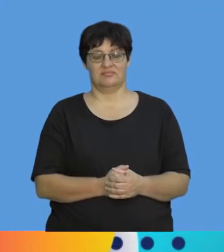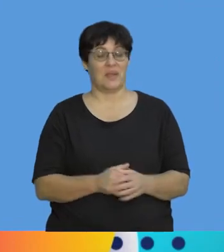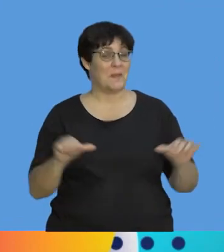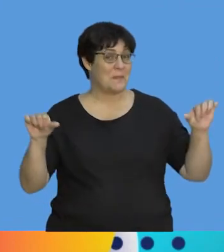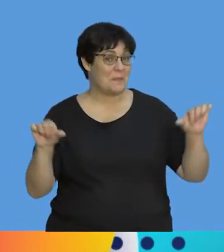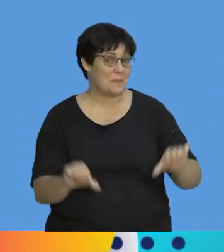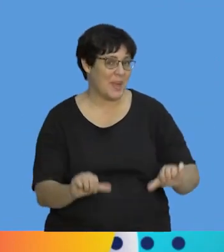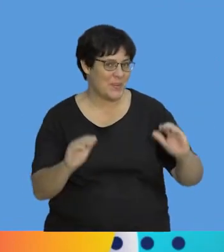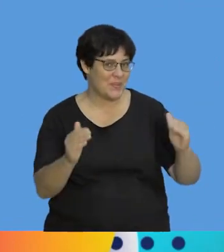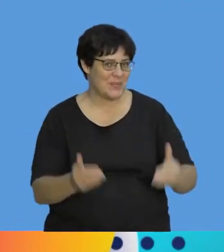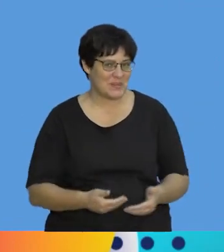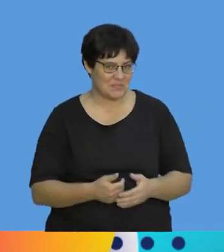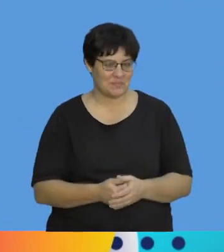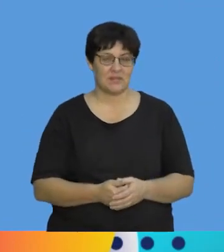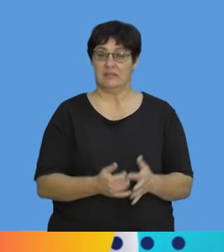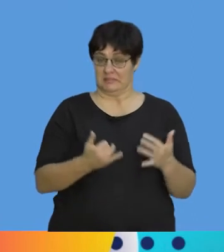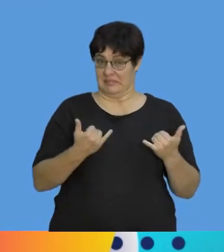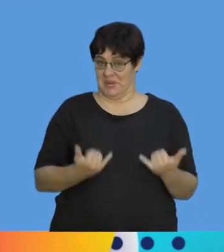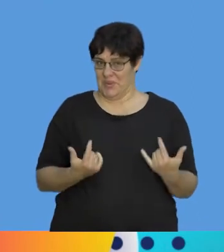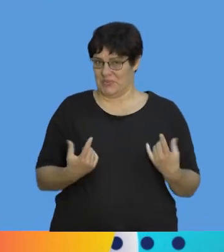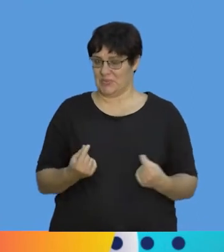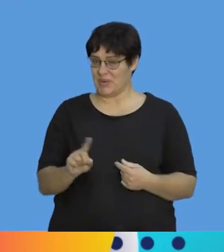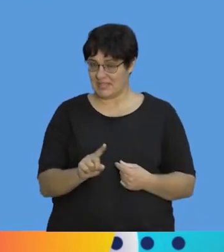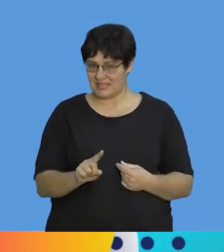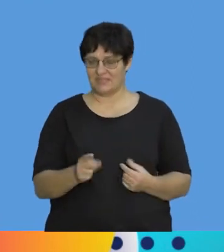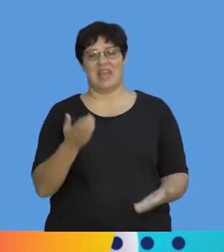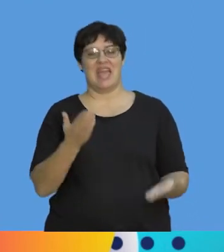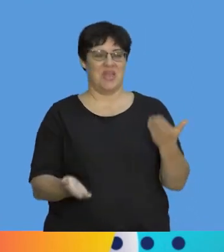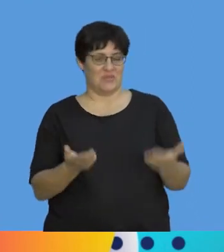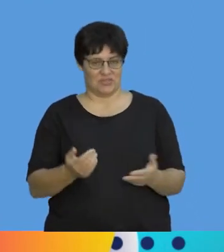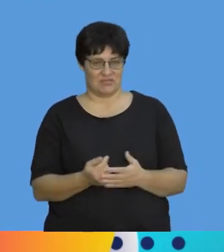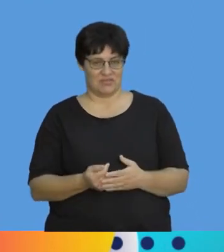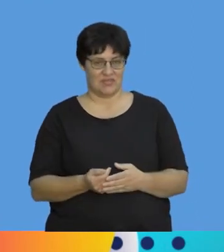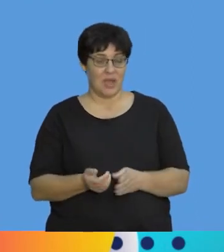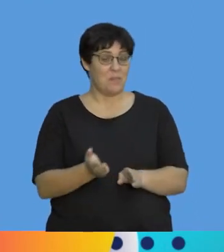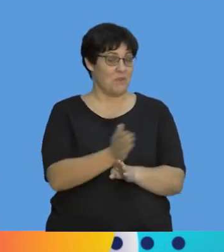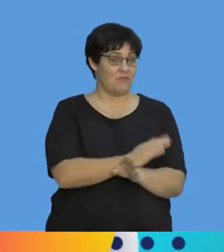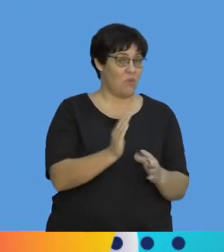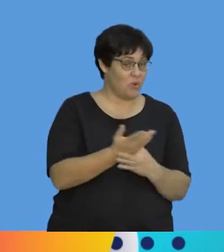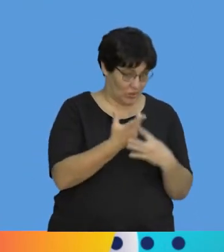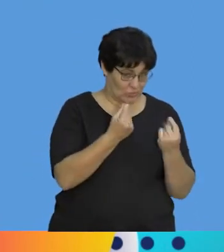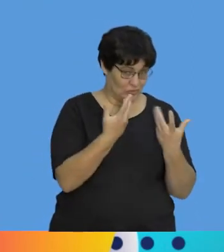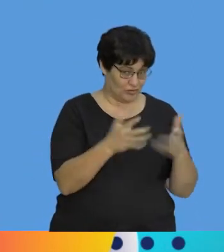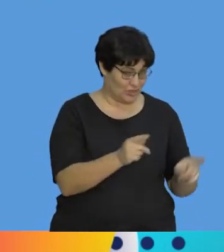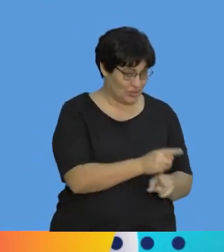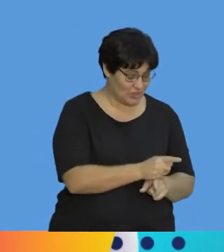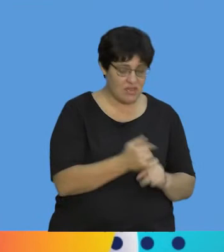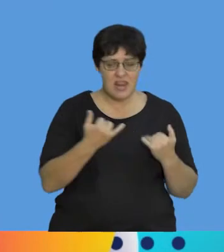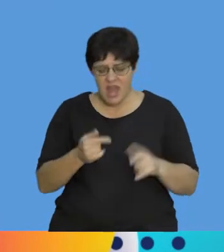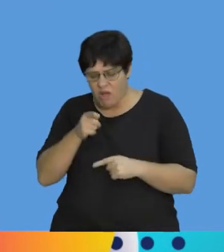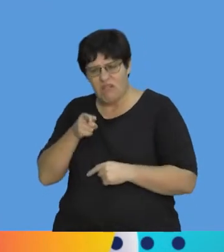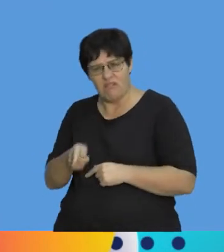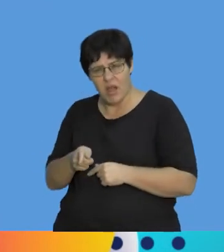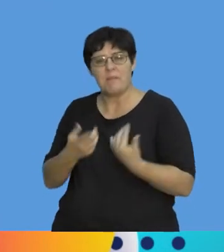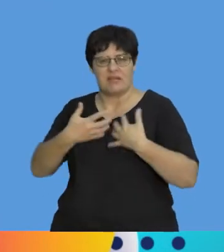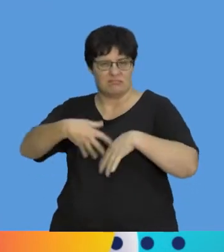Welcome back. Now we're going to do some equations. So we did one beforehand. Now we're going to look at ones where we mix